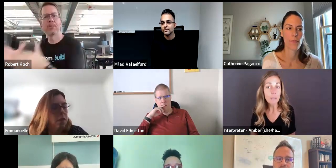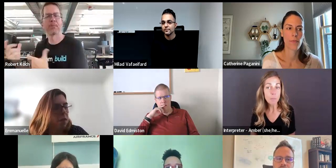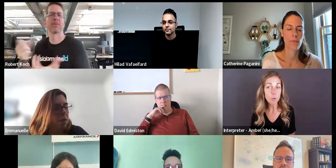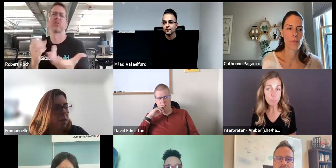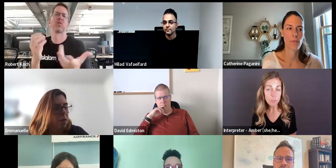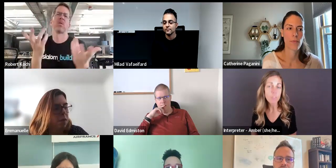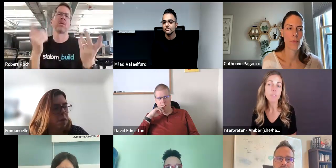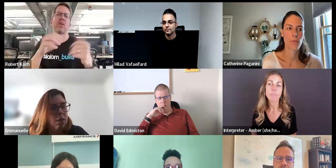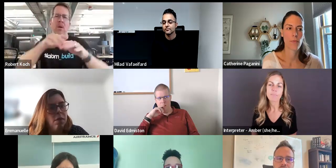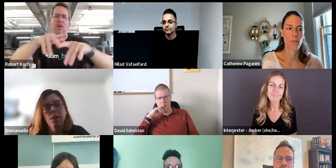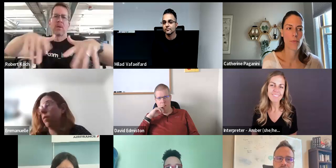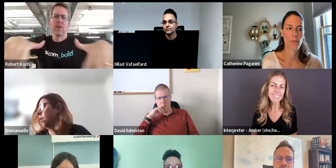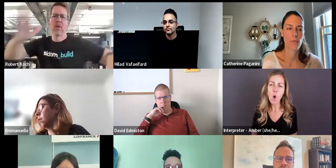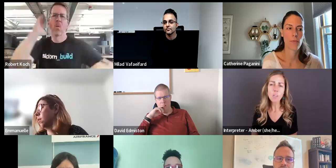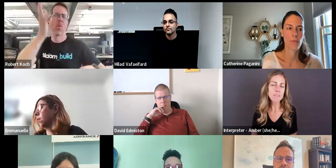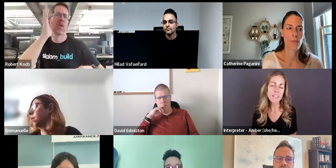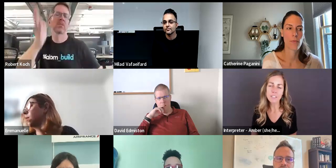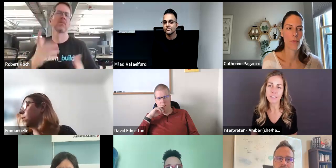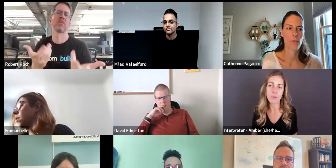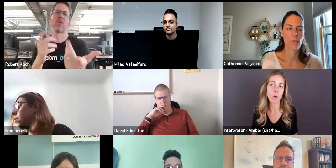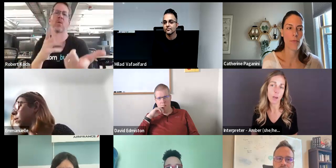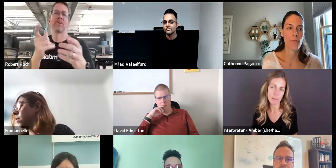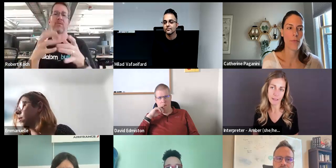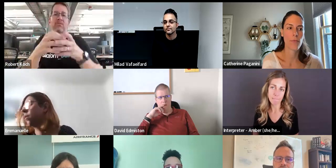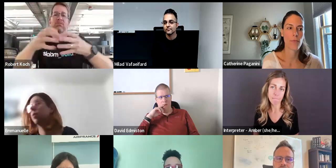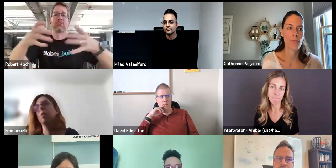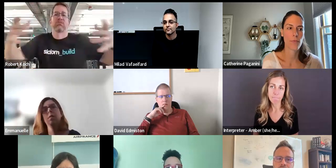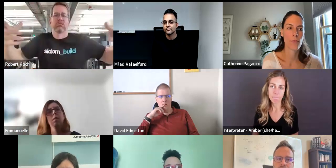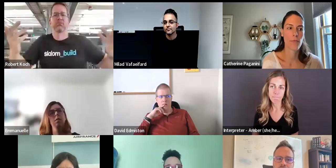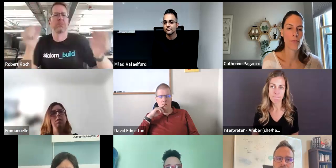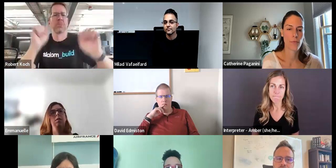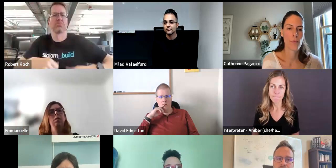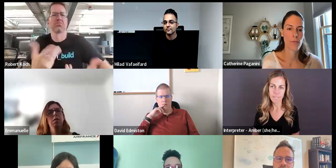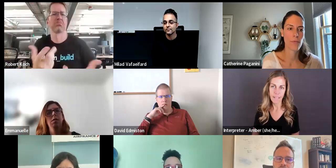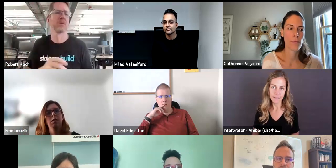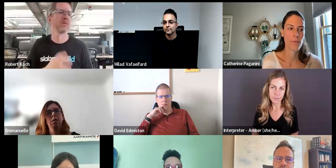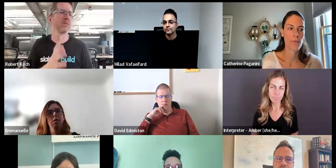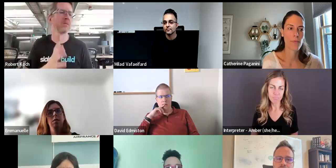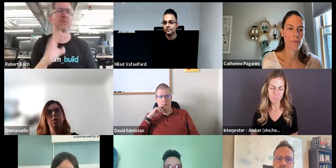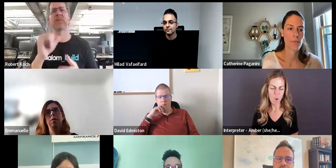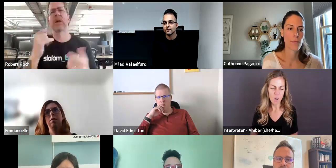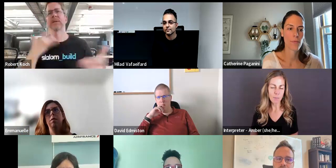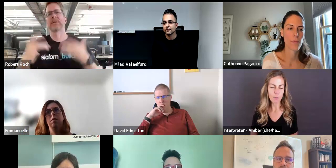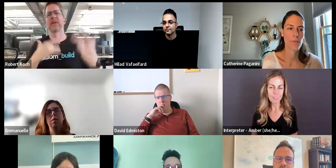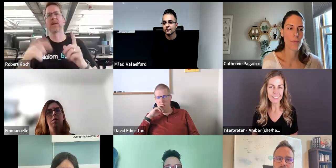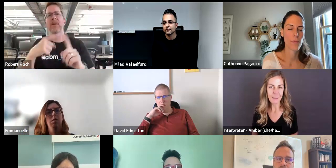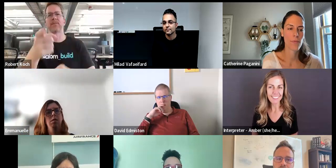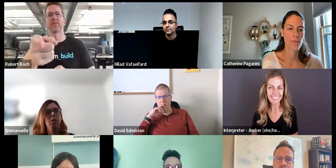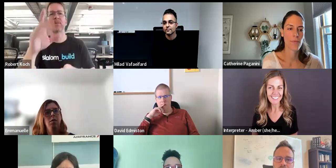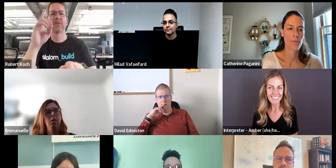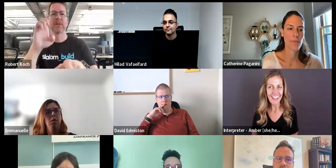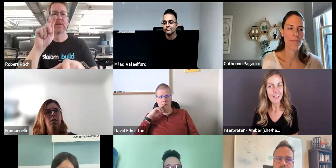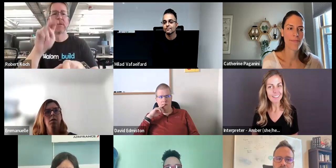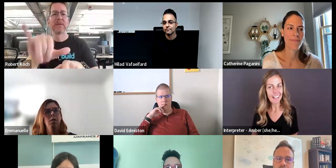working subgroups, all of that good stuff will come in time. And our numbers will